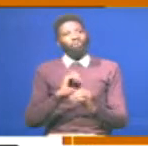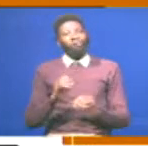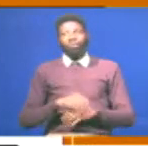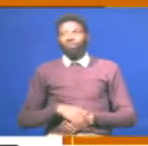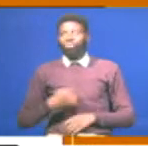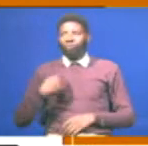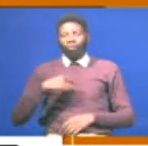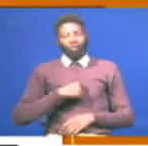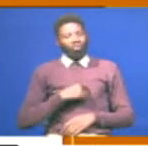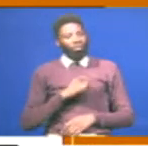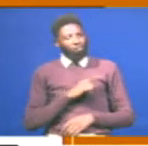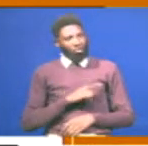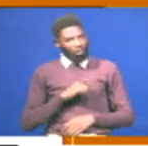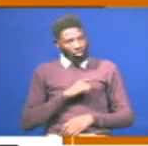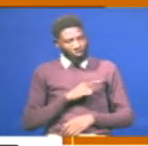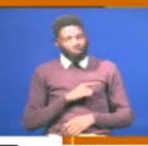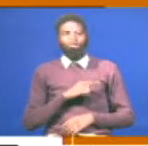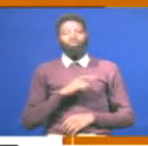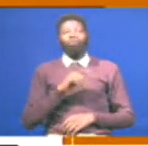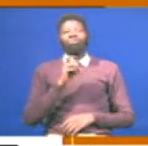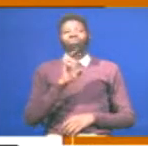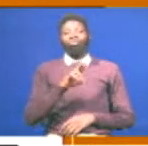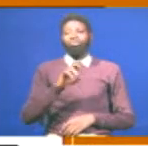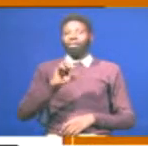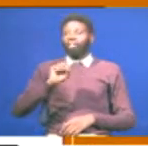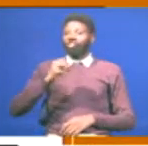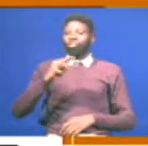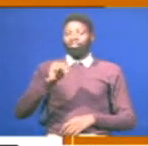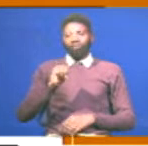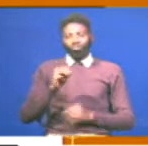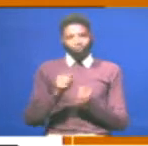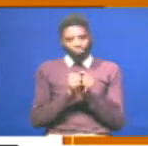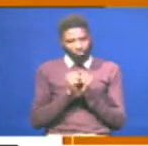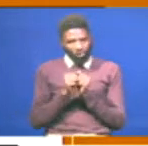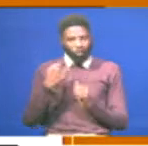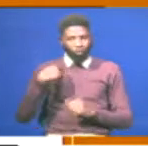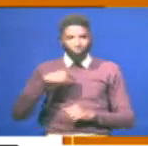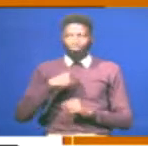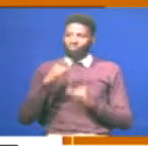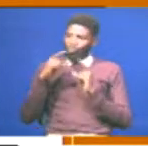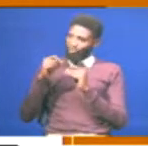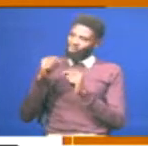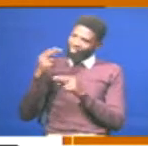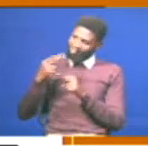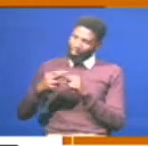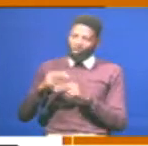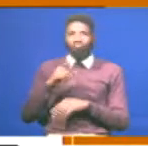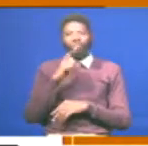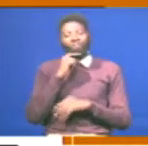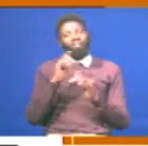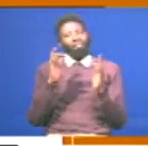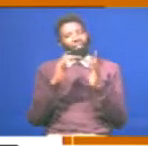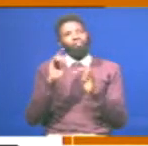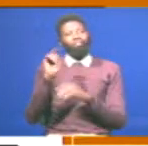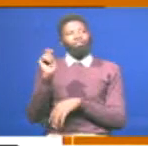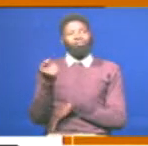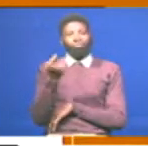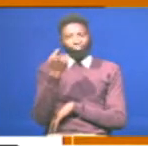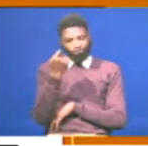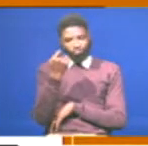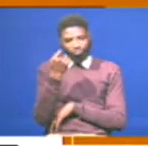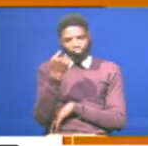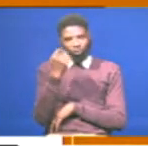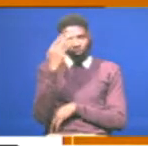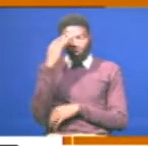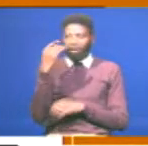Shem Ochuodho on The Living Legends. We can confidently call him the father of the internet in Kenya for being